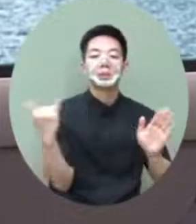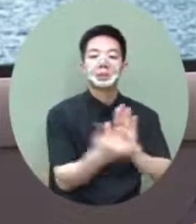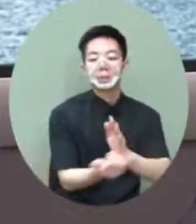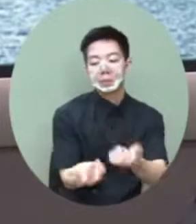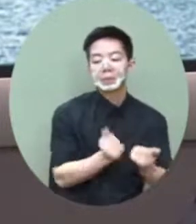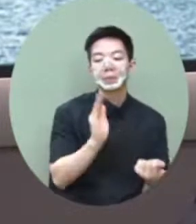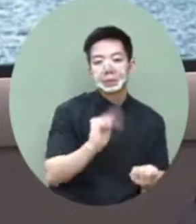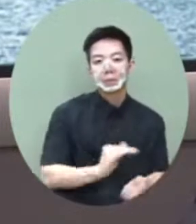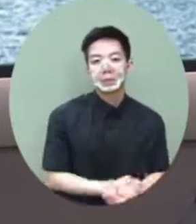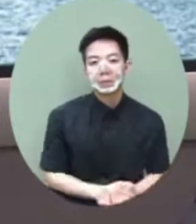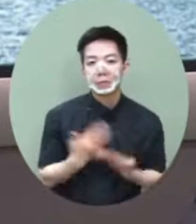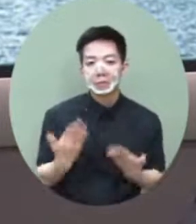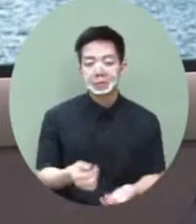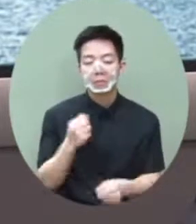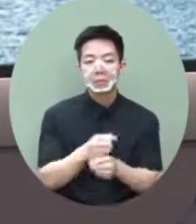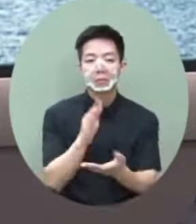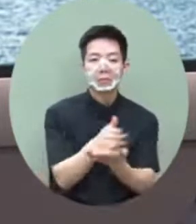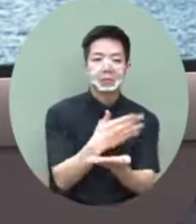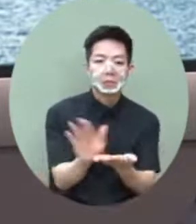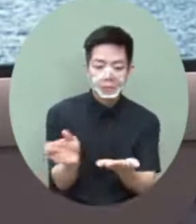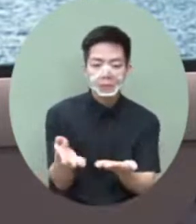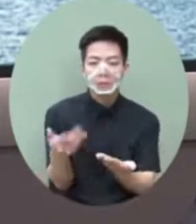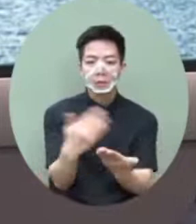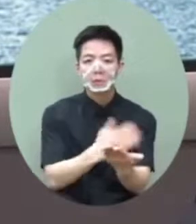be reserved for